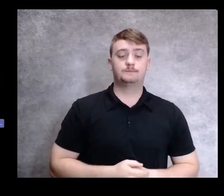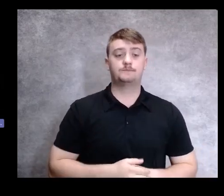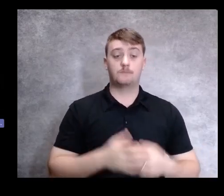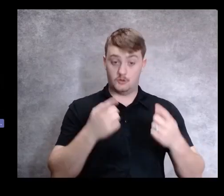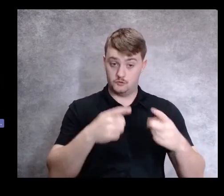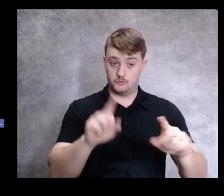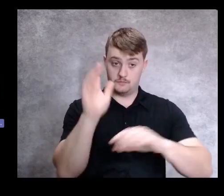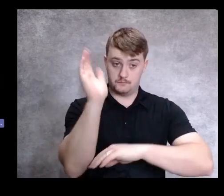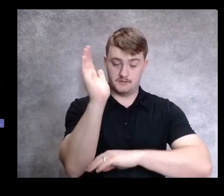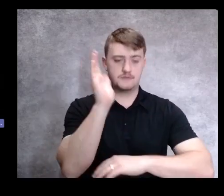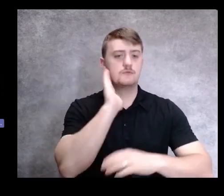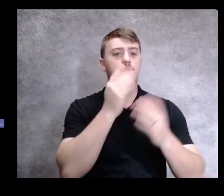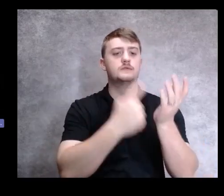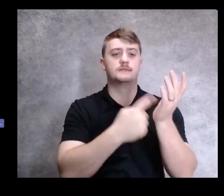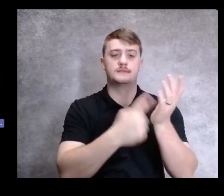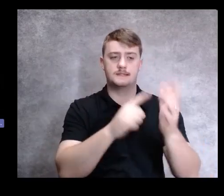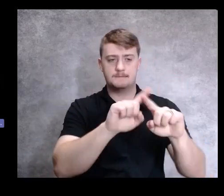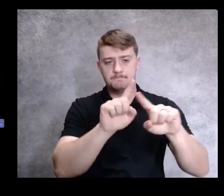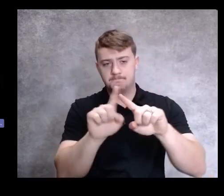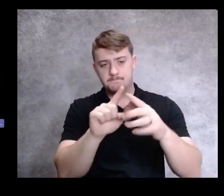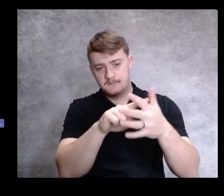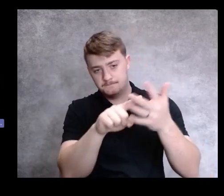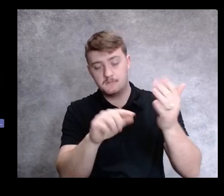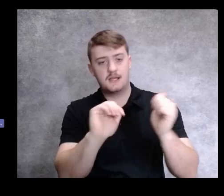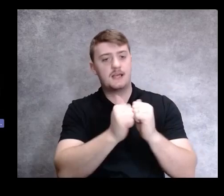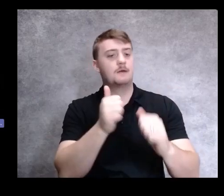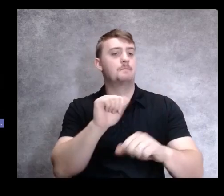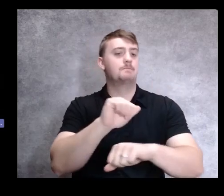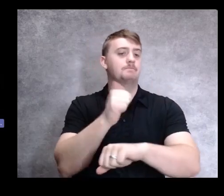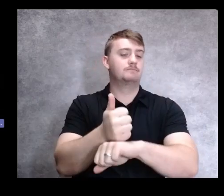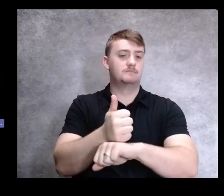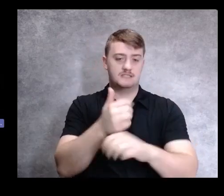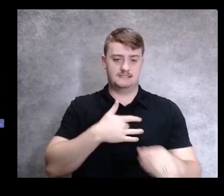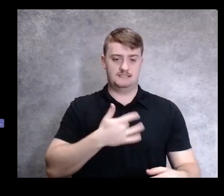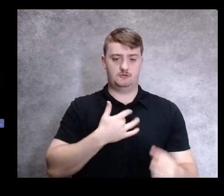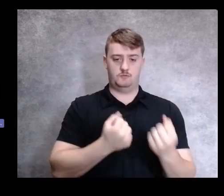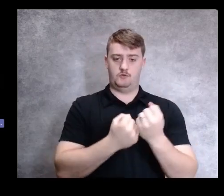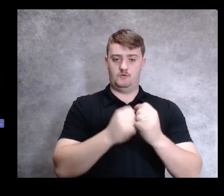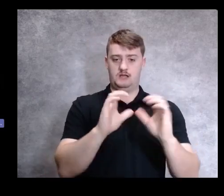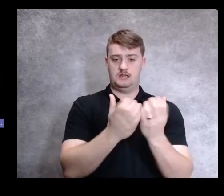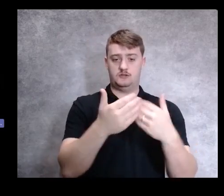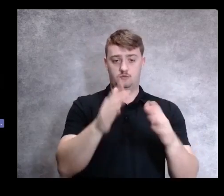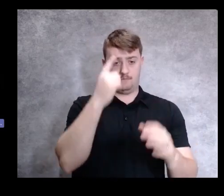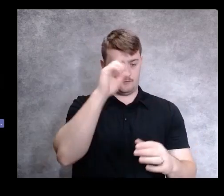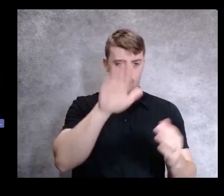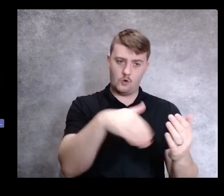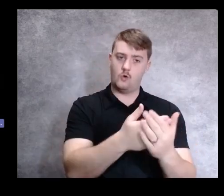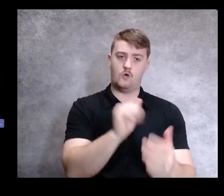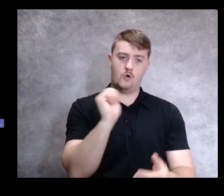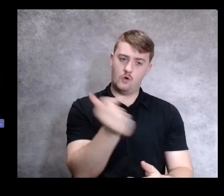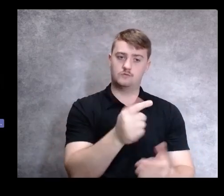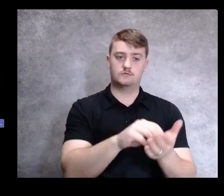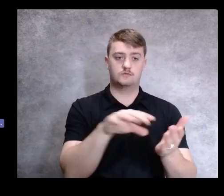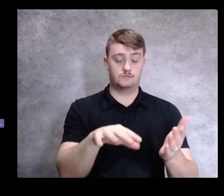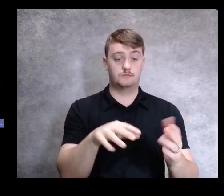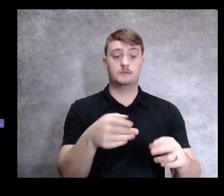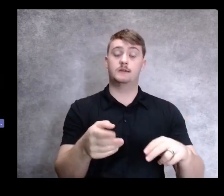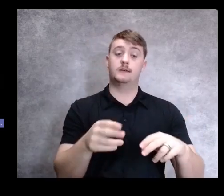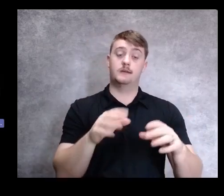this presentation, we'll discuss ways to create a sensory supportive classroom for all students, including building